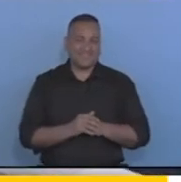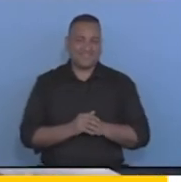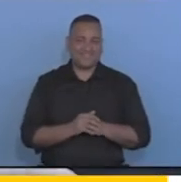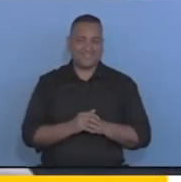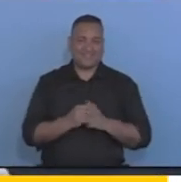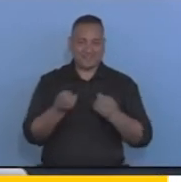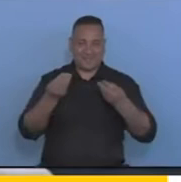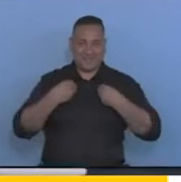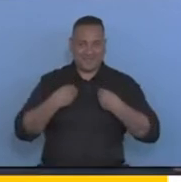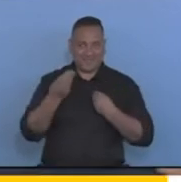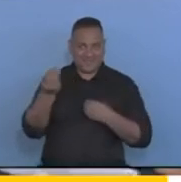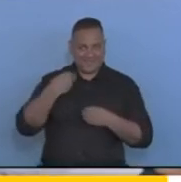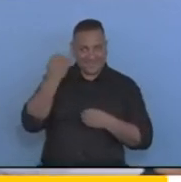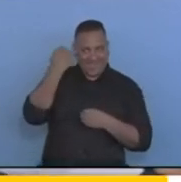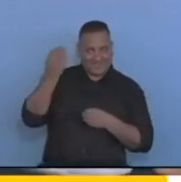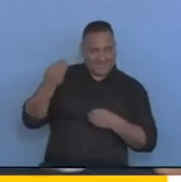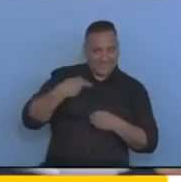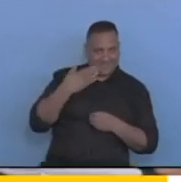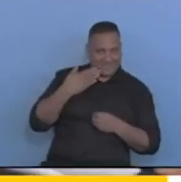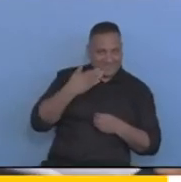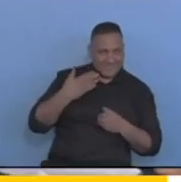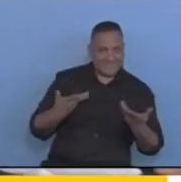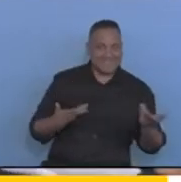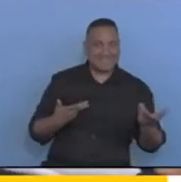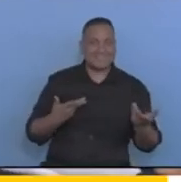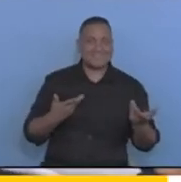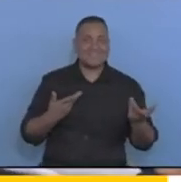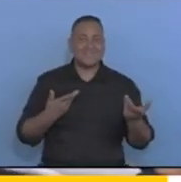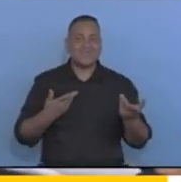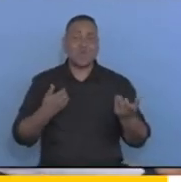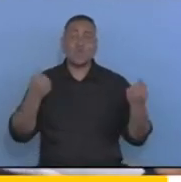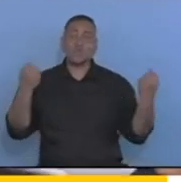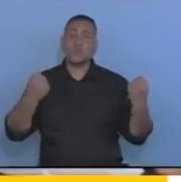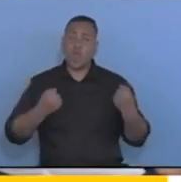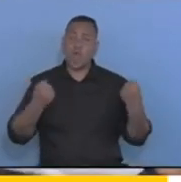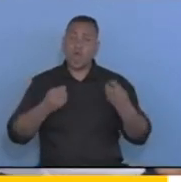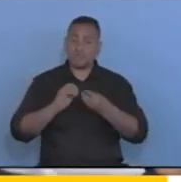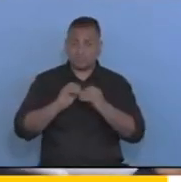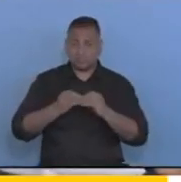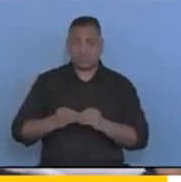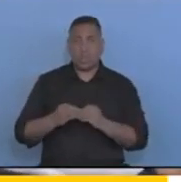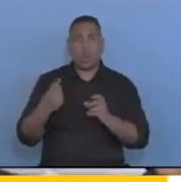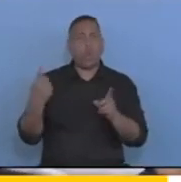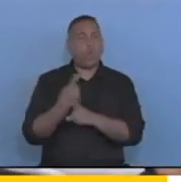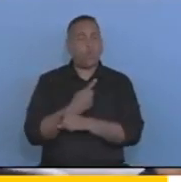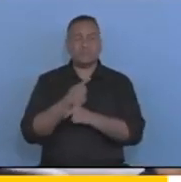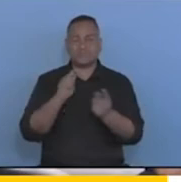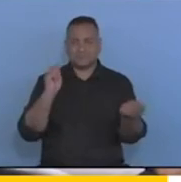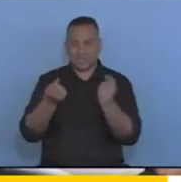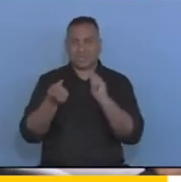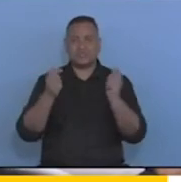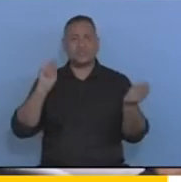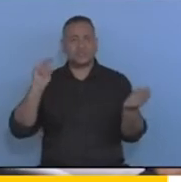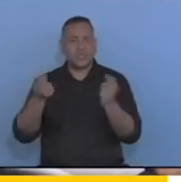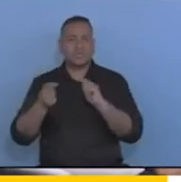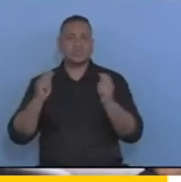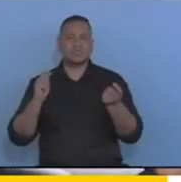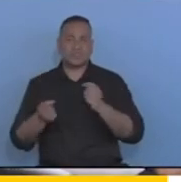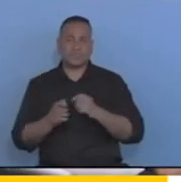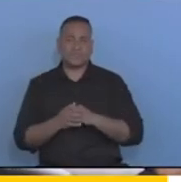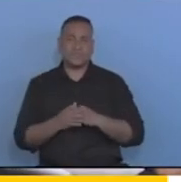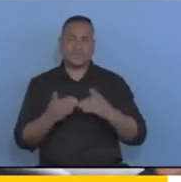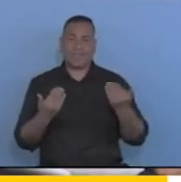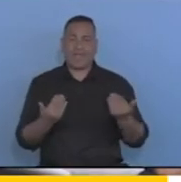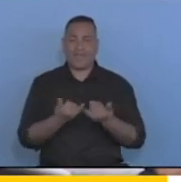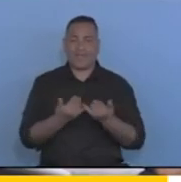So, of course, the car manufacturers are continuously being innovative. So what they're doing is you have almost like a